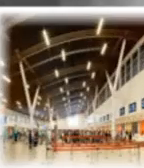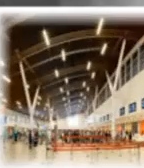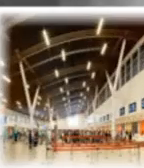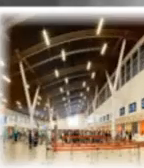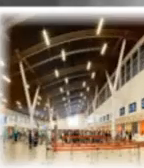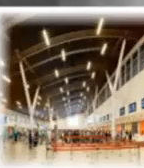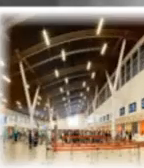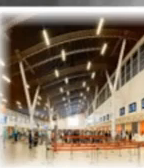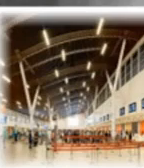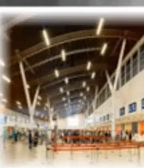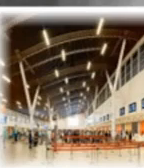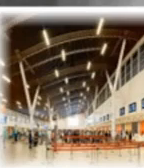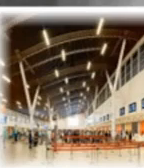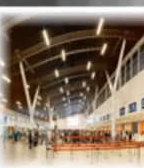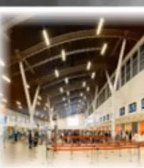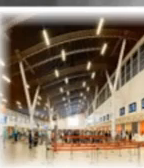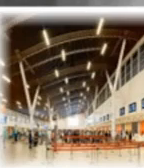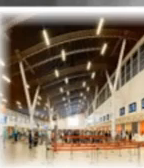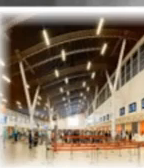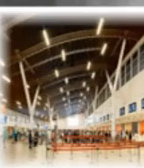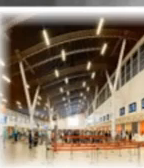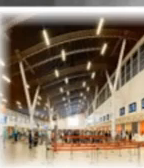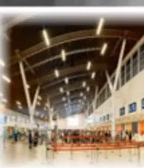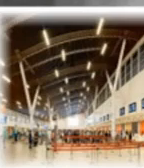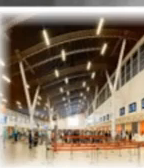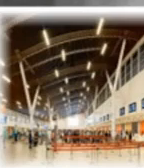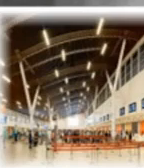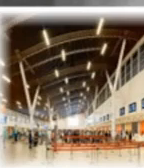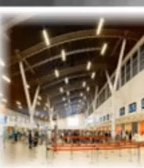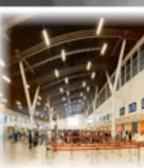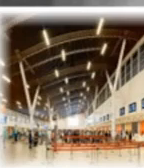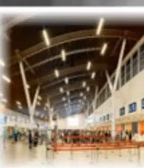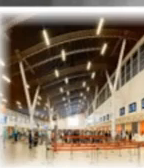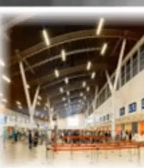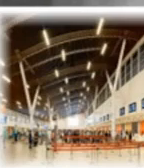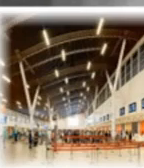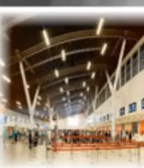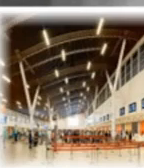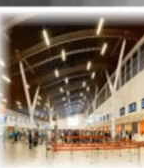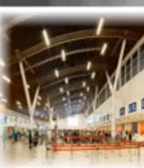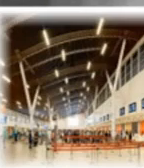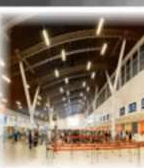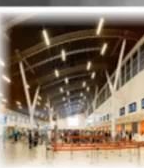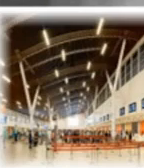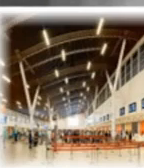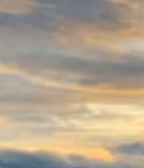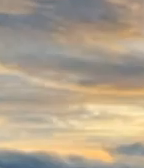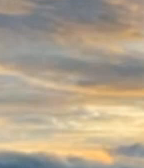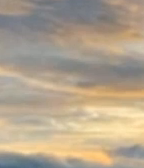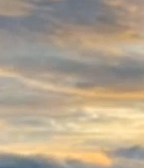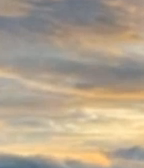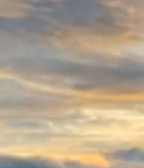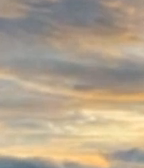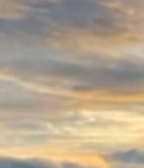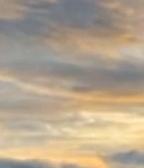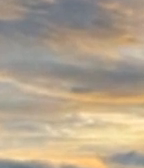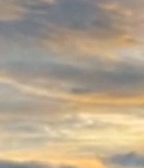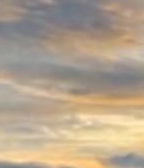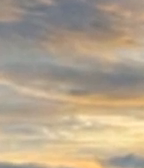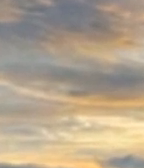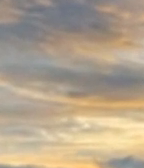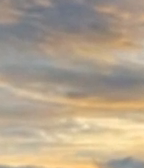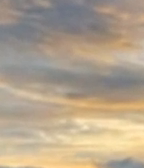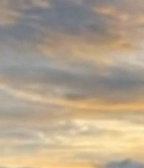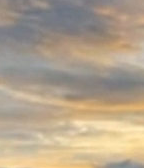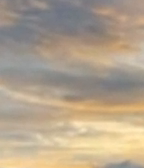asking, are you looking forward to our borders reopening? Visit our FBC website to answer. And to our shot